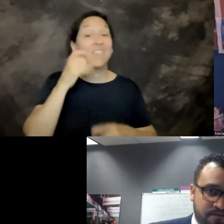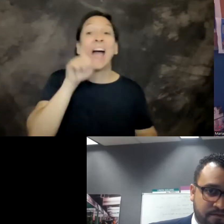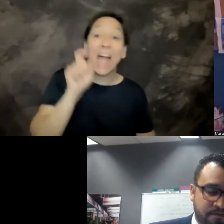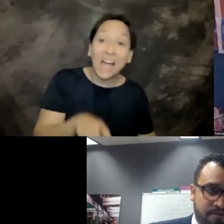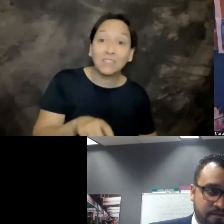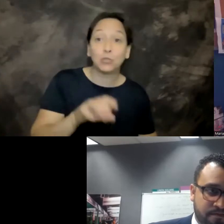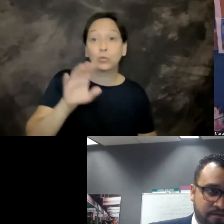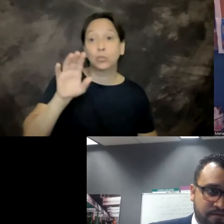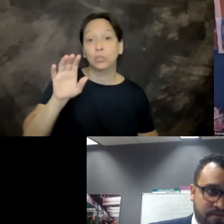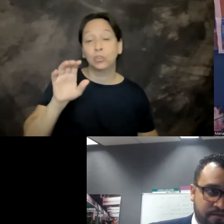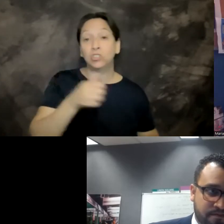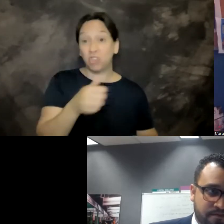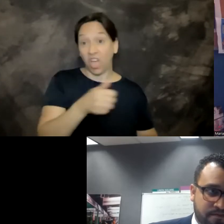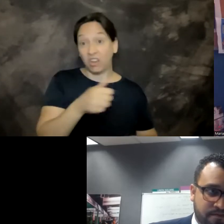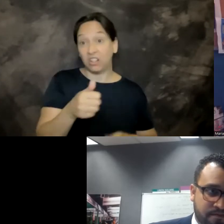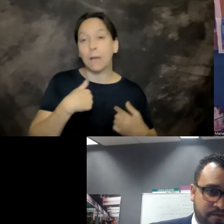that. The second